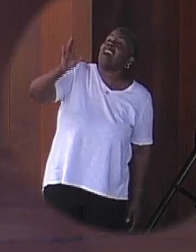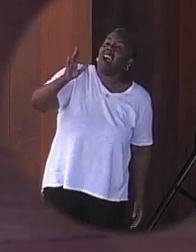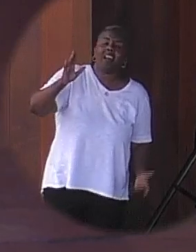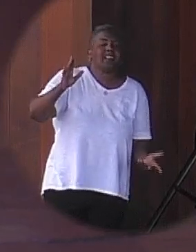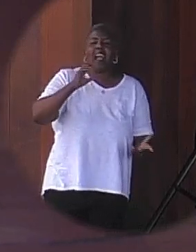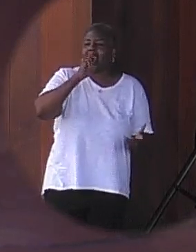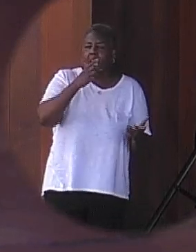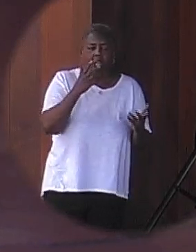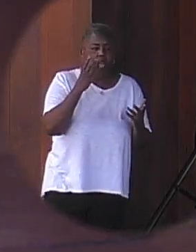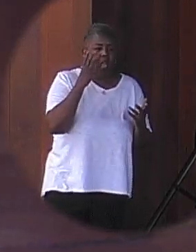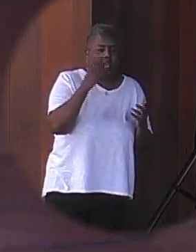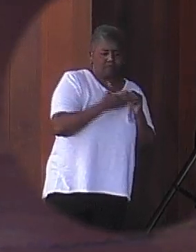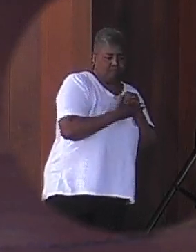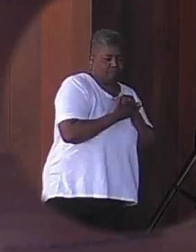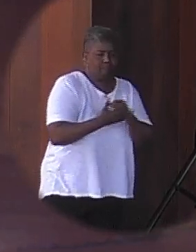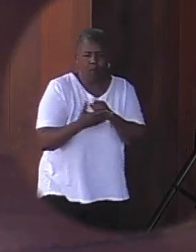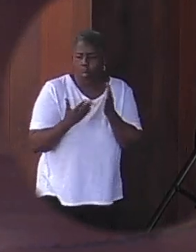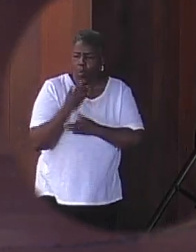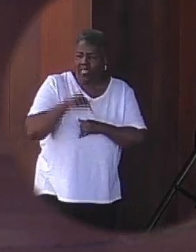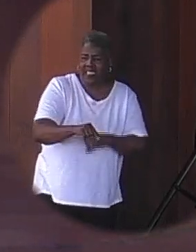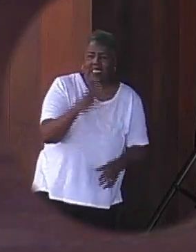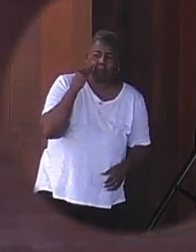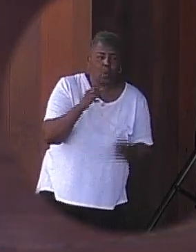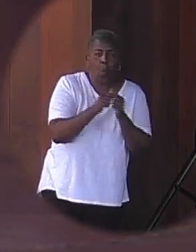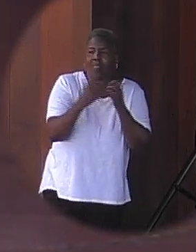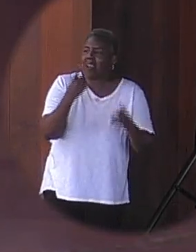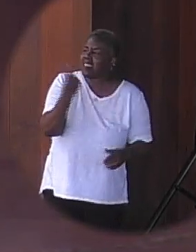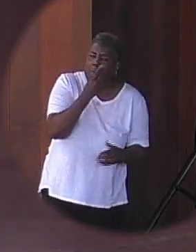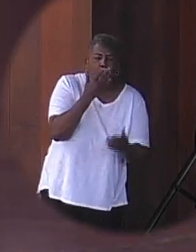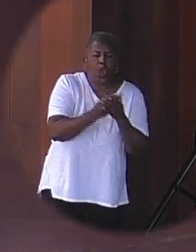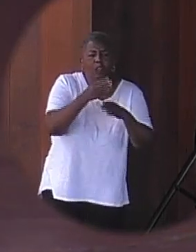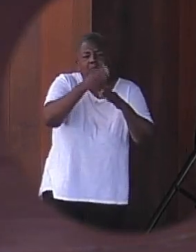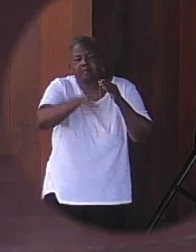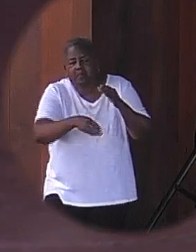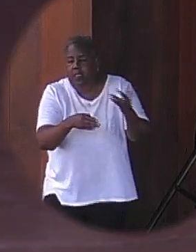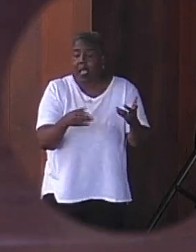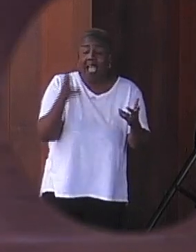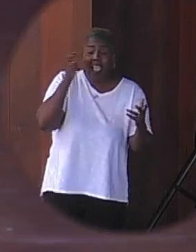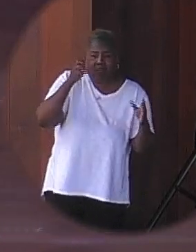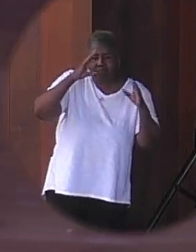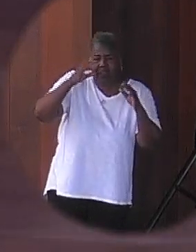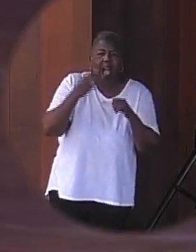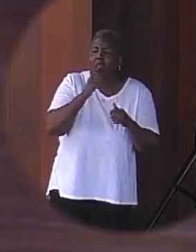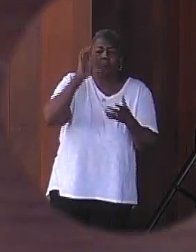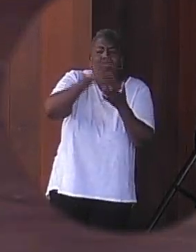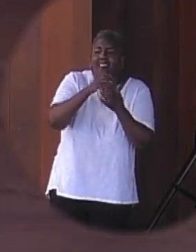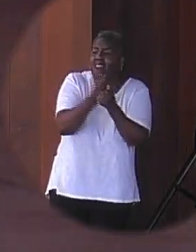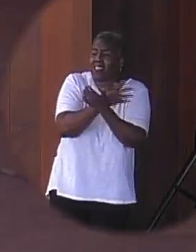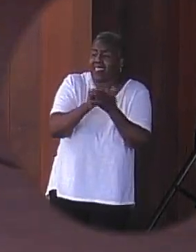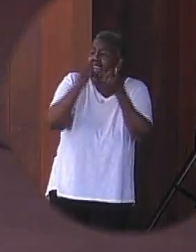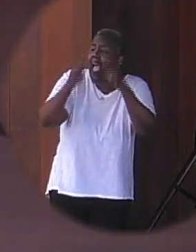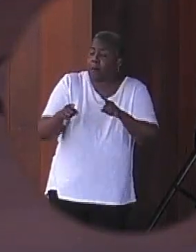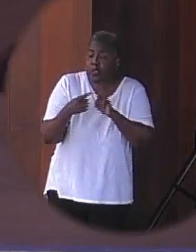not carry me through this if there wasn't something good God was going to do through it. Hear me, I don't believe that everything